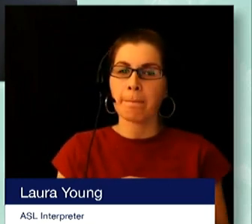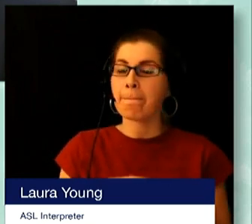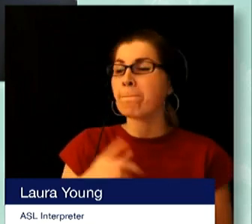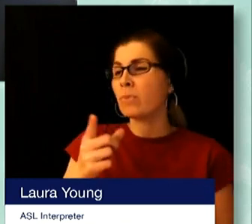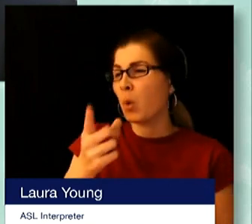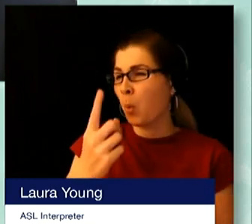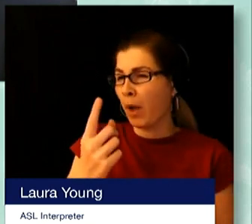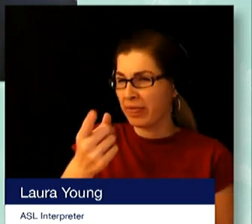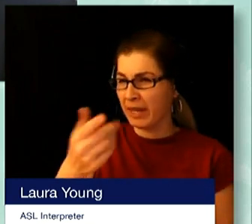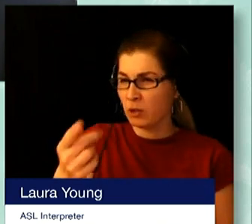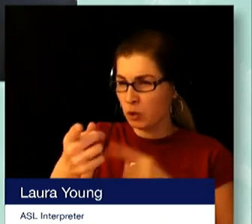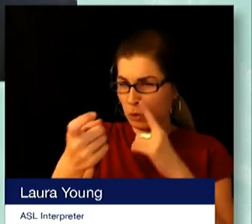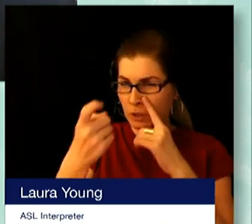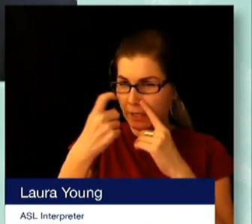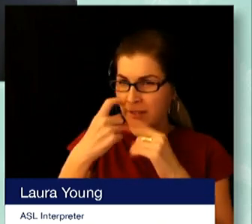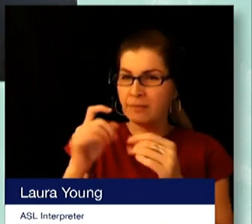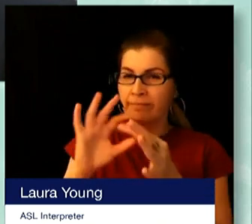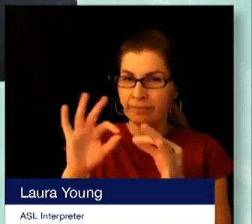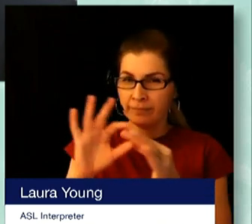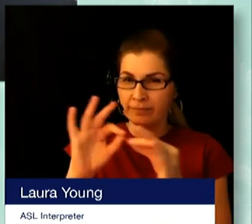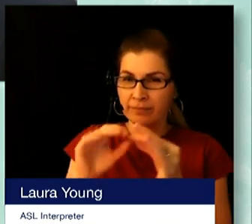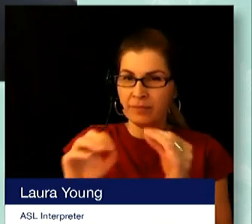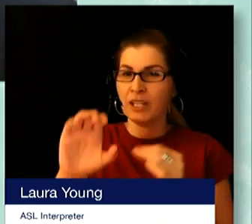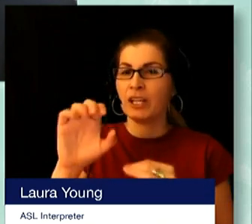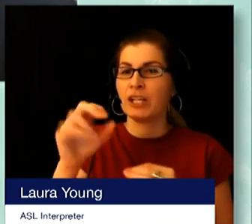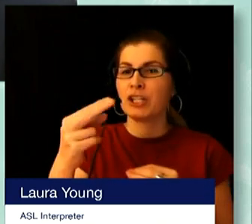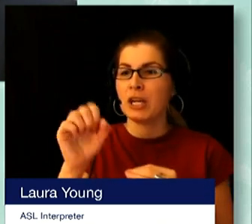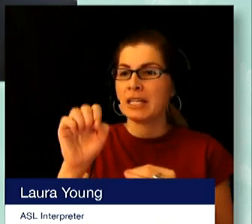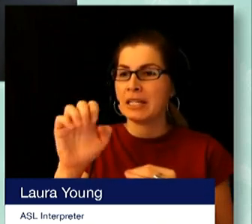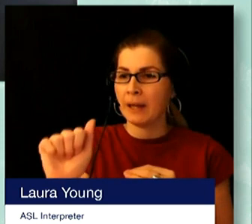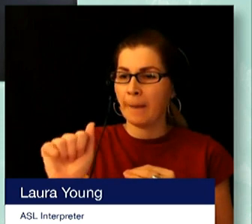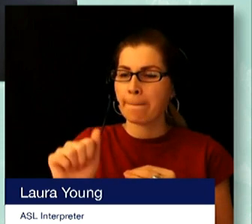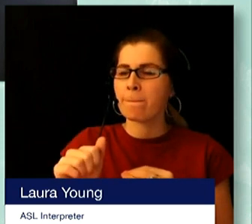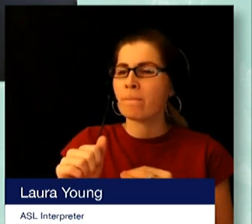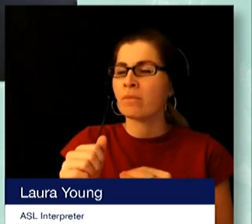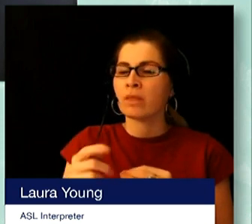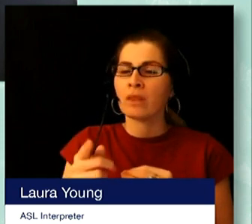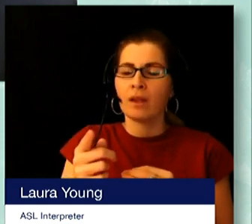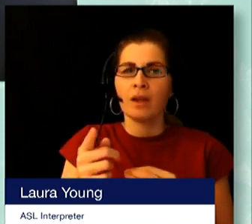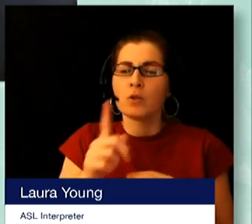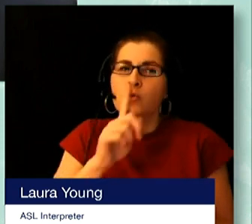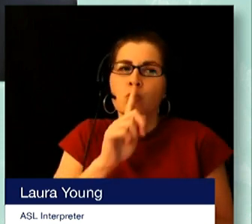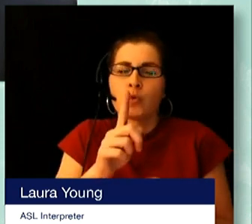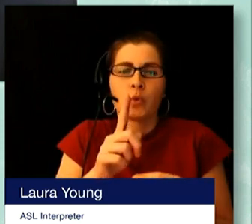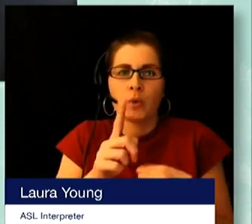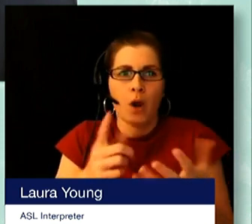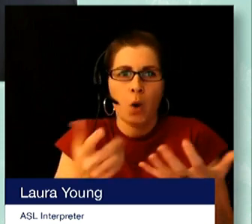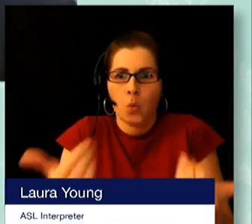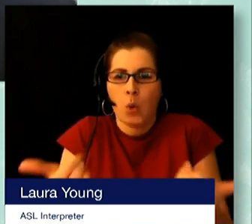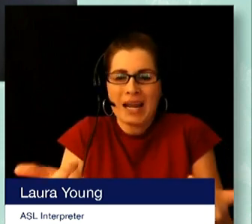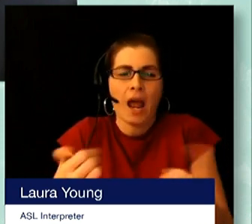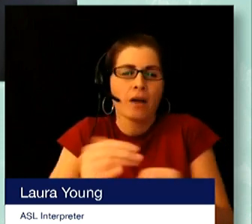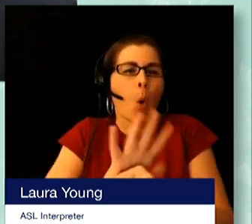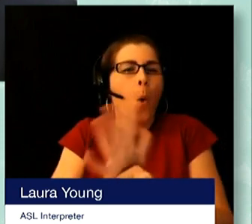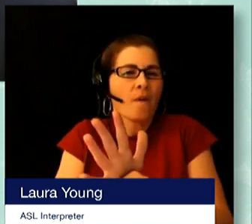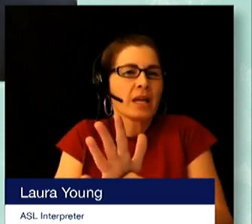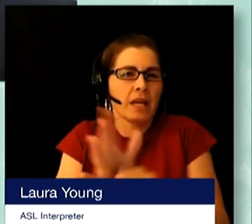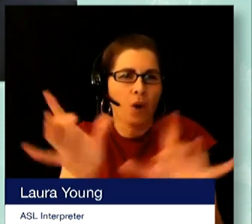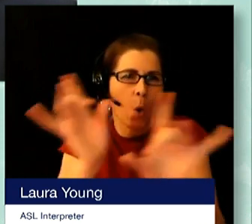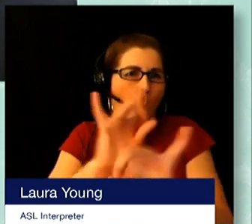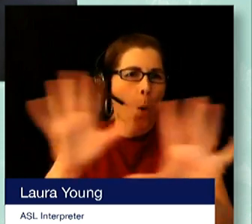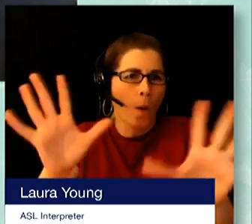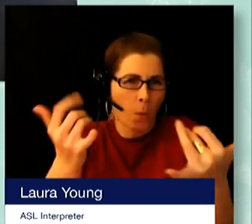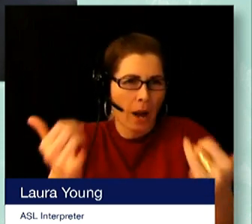there, Chesa, was this idea that, you know, you're having to respond in a moment of crisis, right? You're having to respond in a moment of